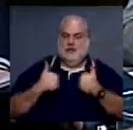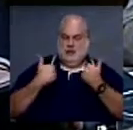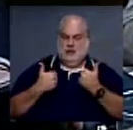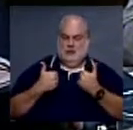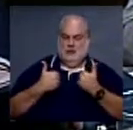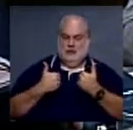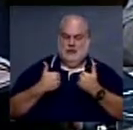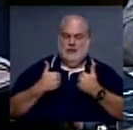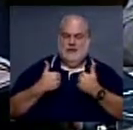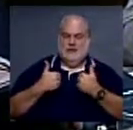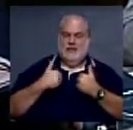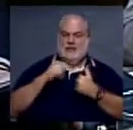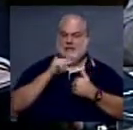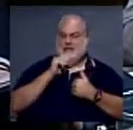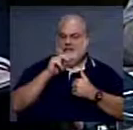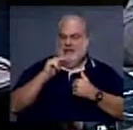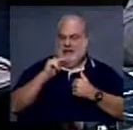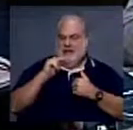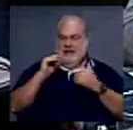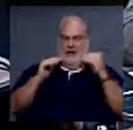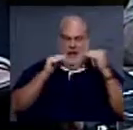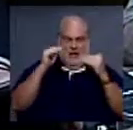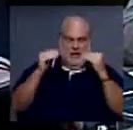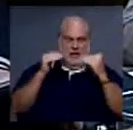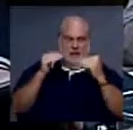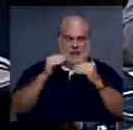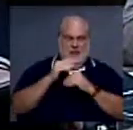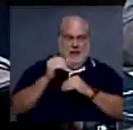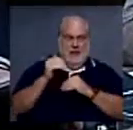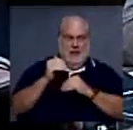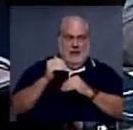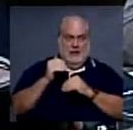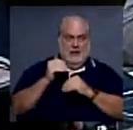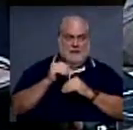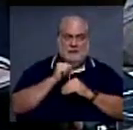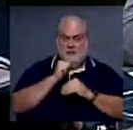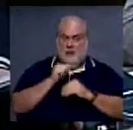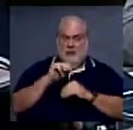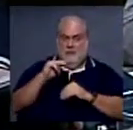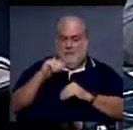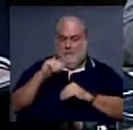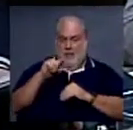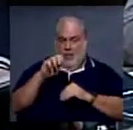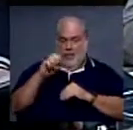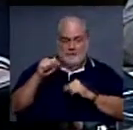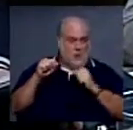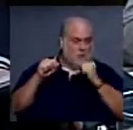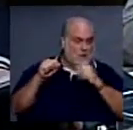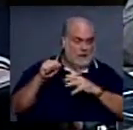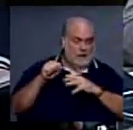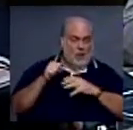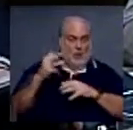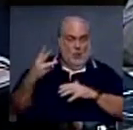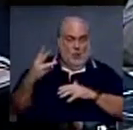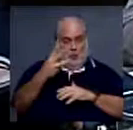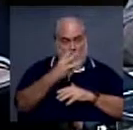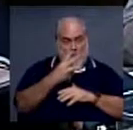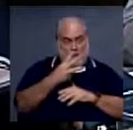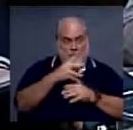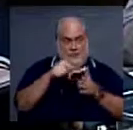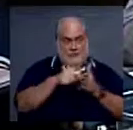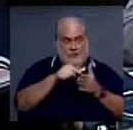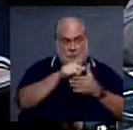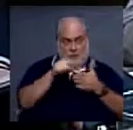these teenagers, these young adults, and it's not just the males, it's the females. We had an incident out west over the